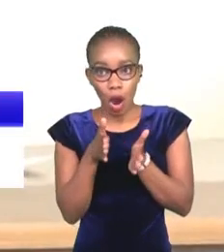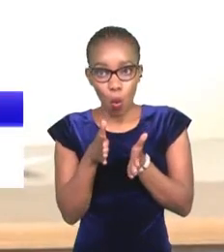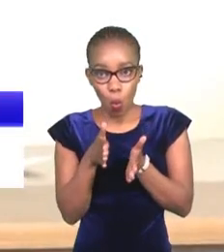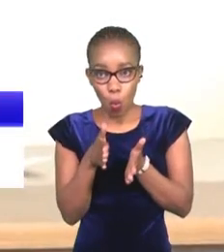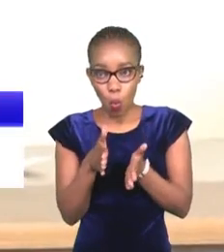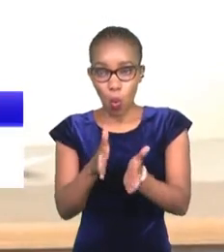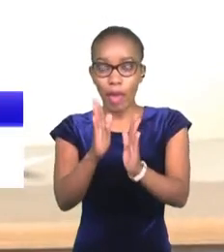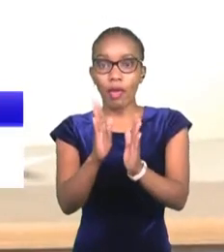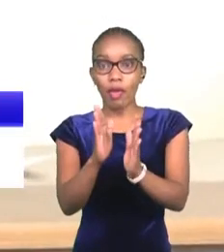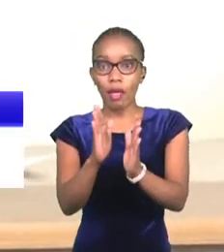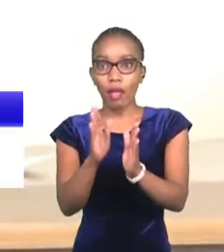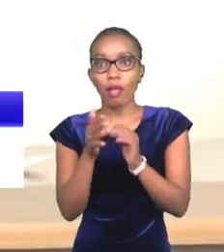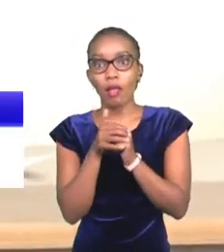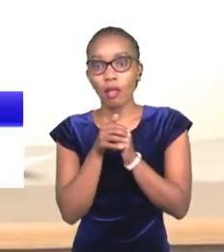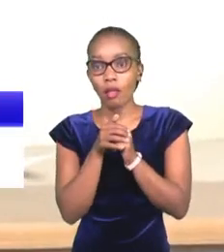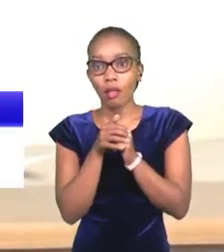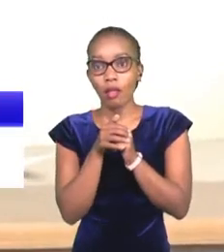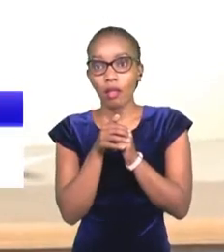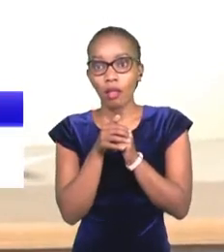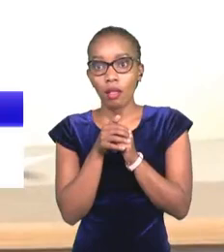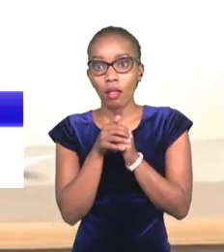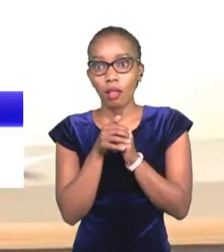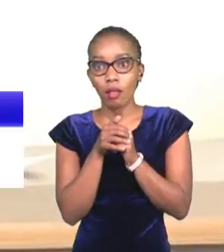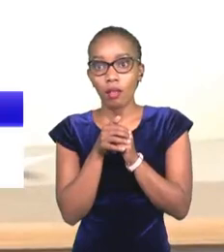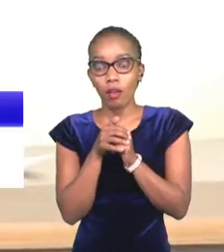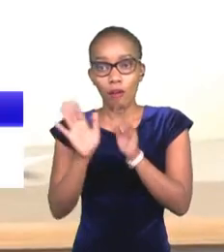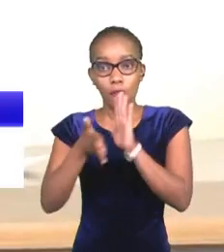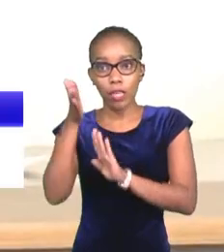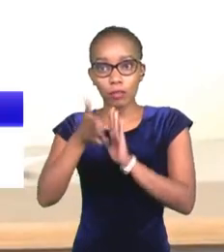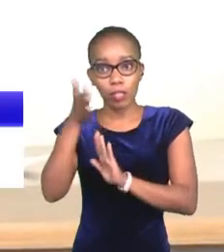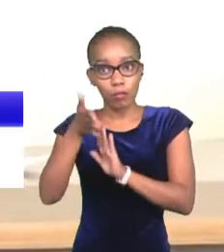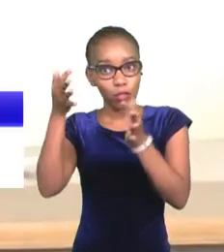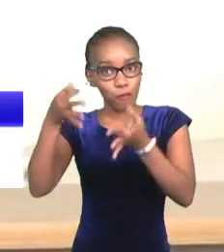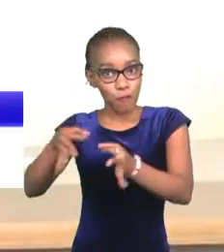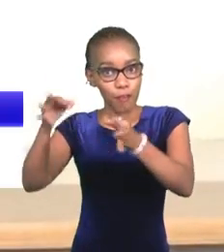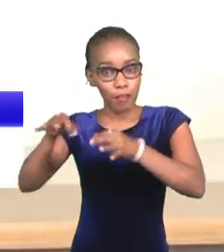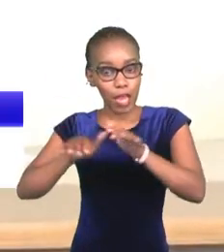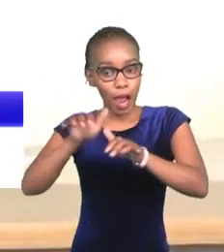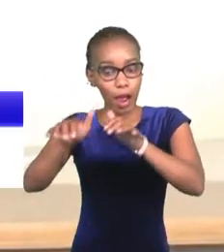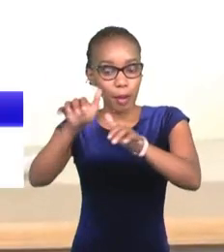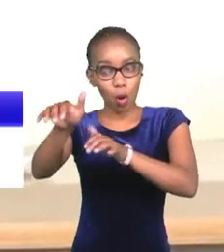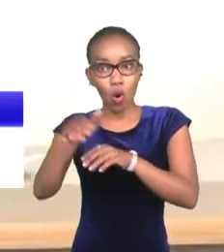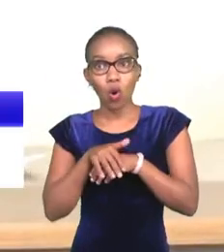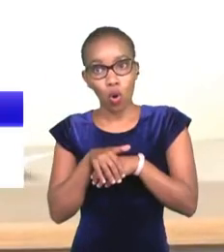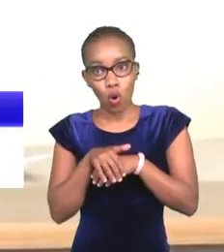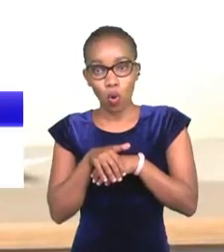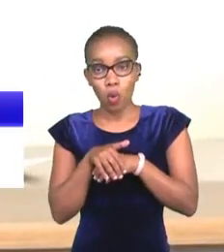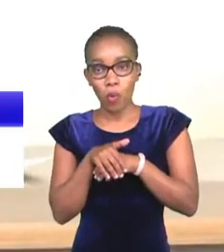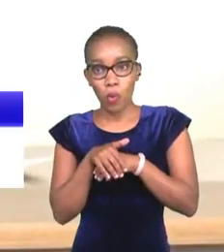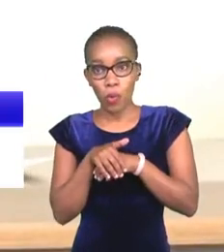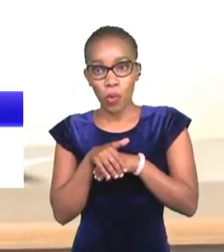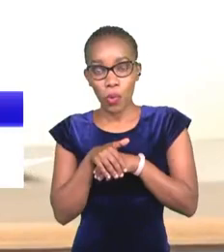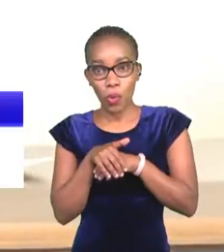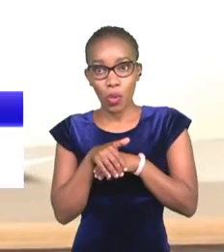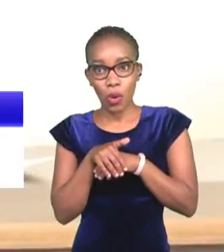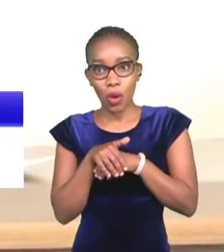perishable exhibit is by making an order for its immediate disposal as soon as free is taken,